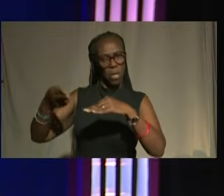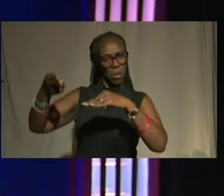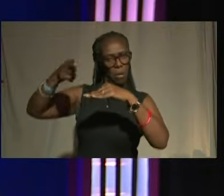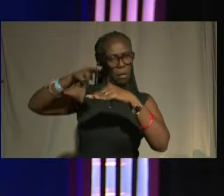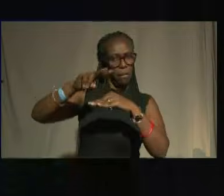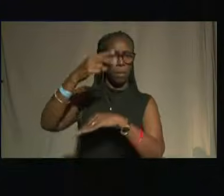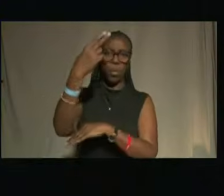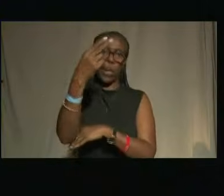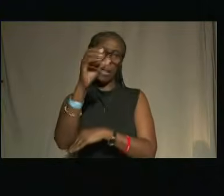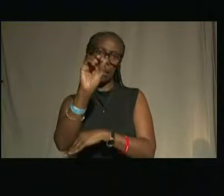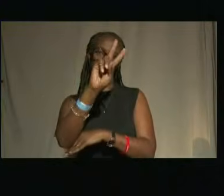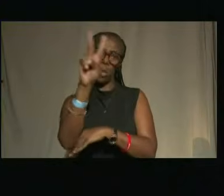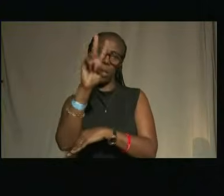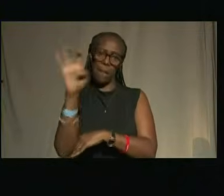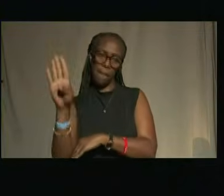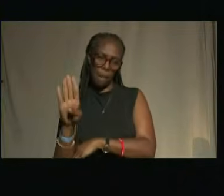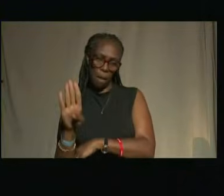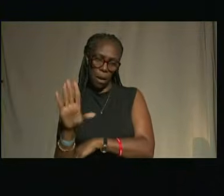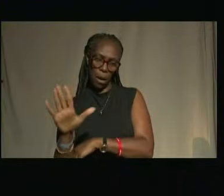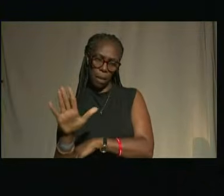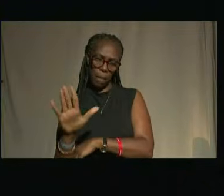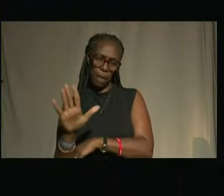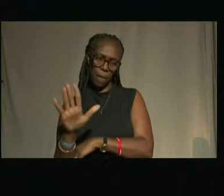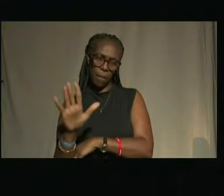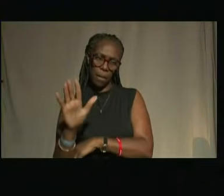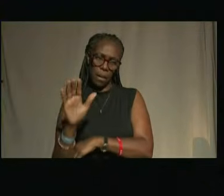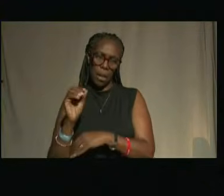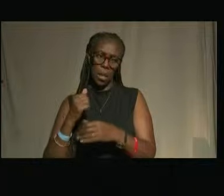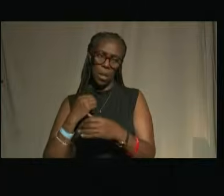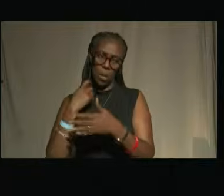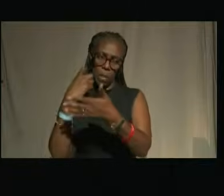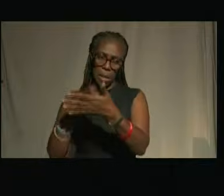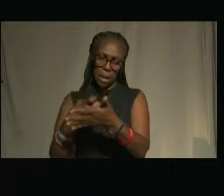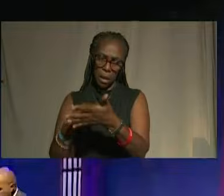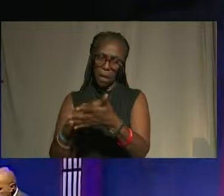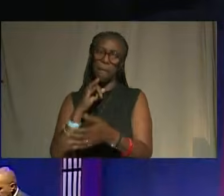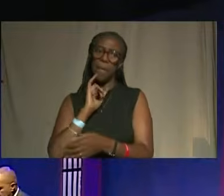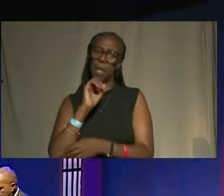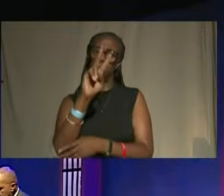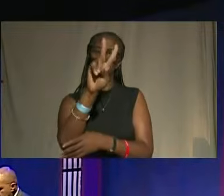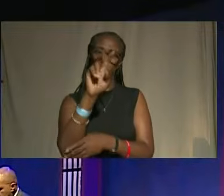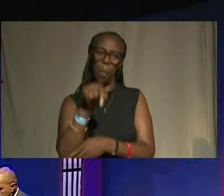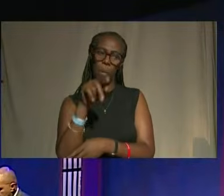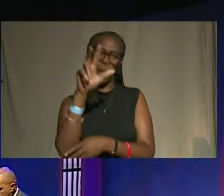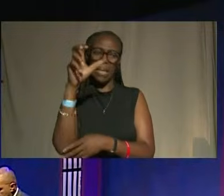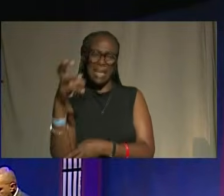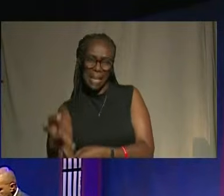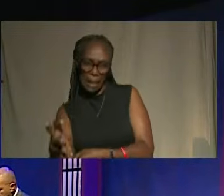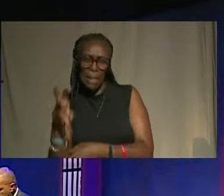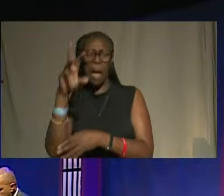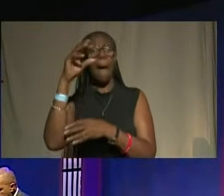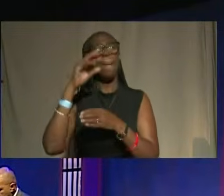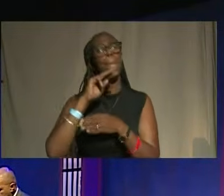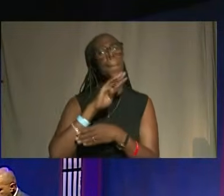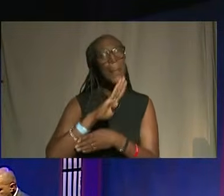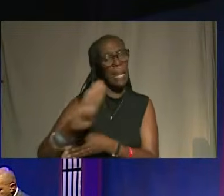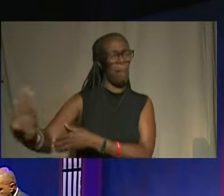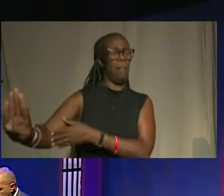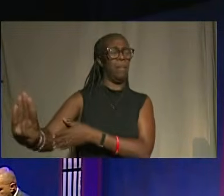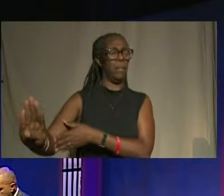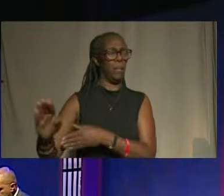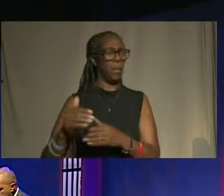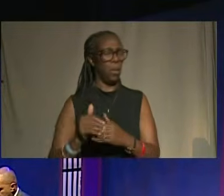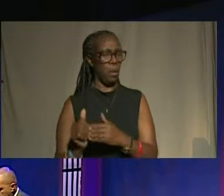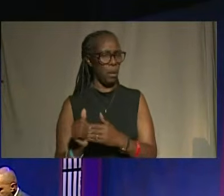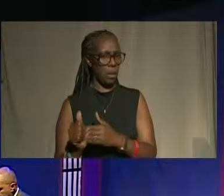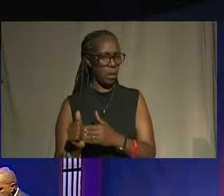gross international reserves stood at US $6.2 billion. The World Bank, the IMF, the rating agencies all